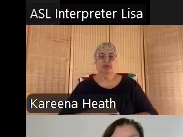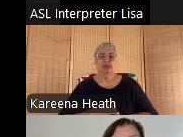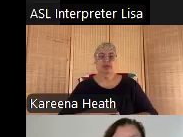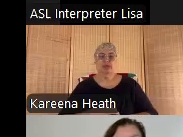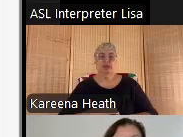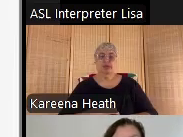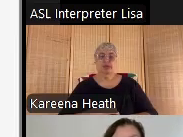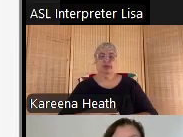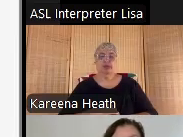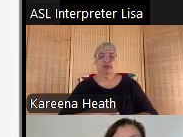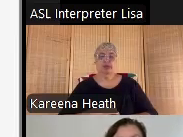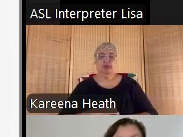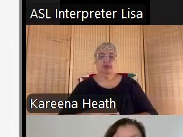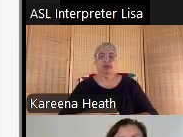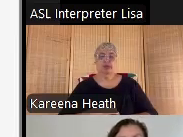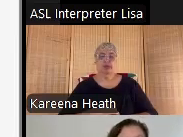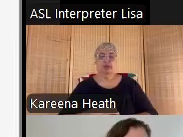Um,